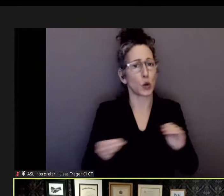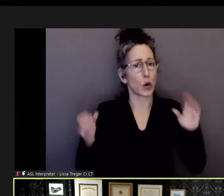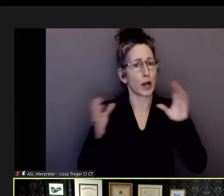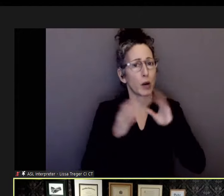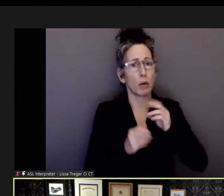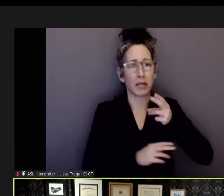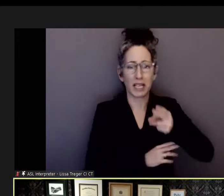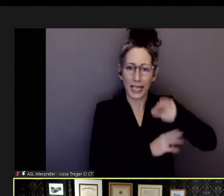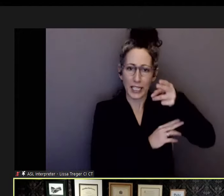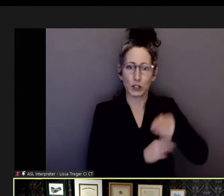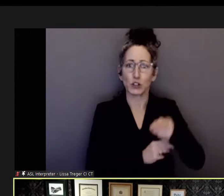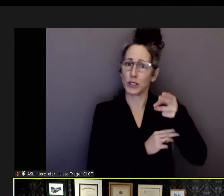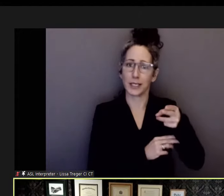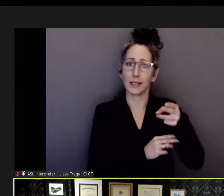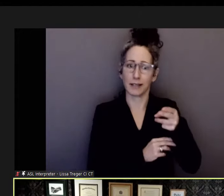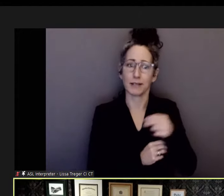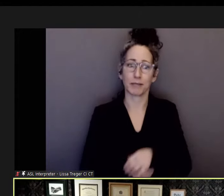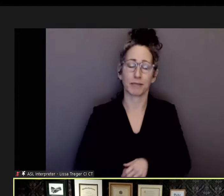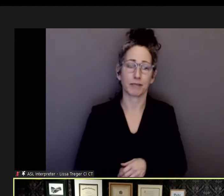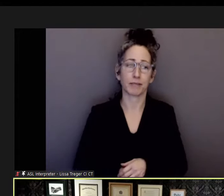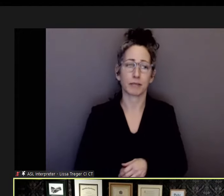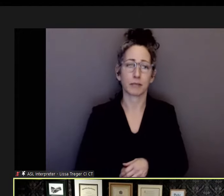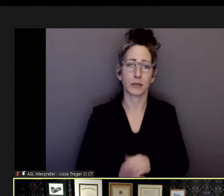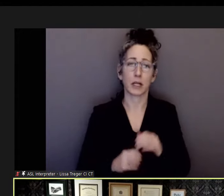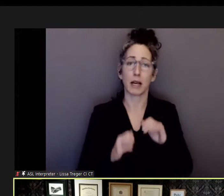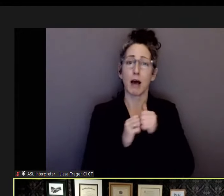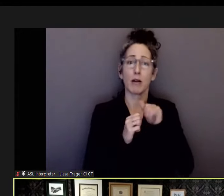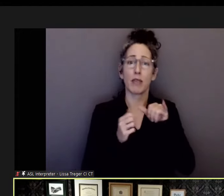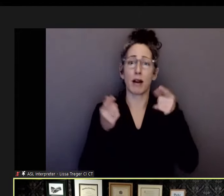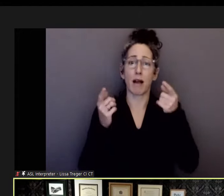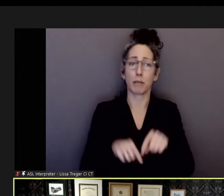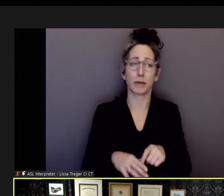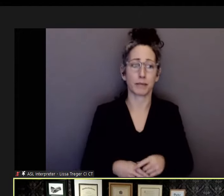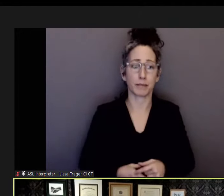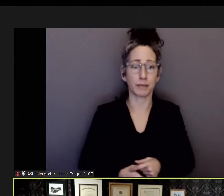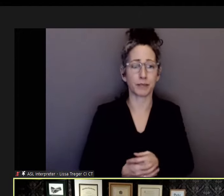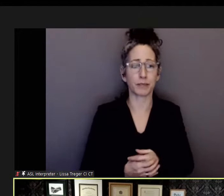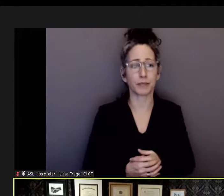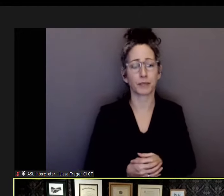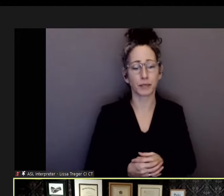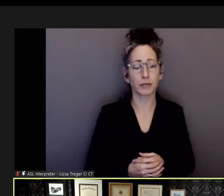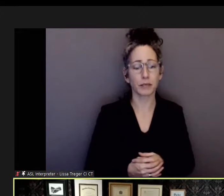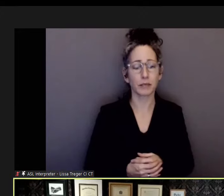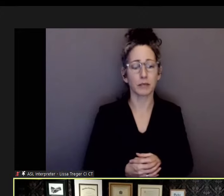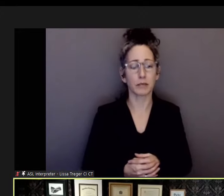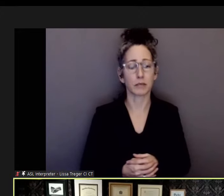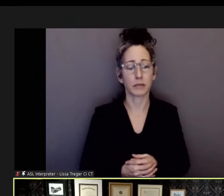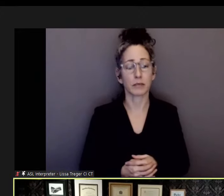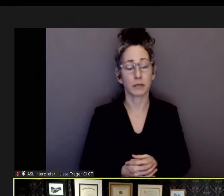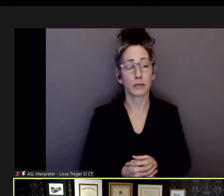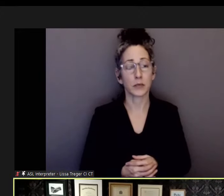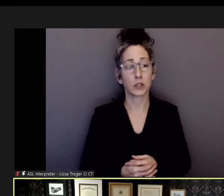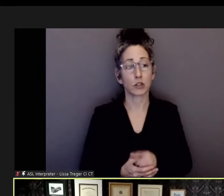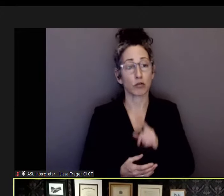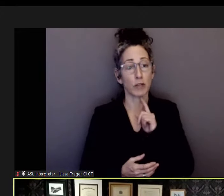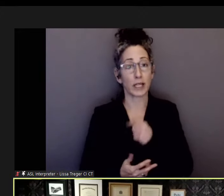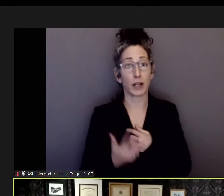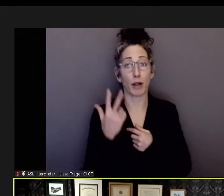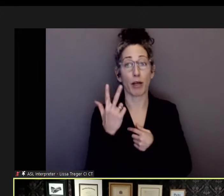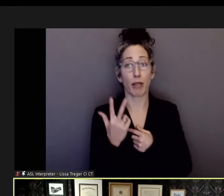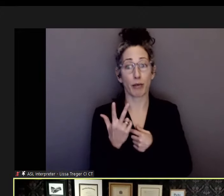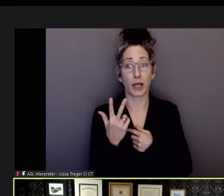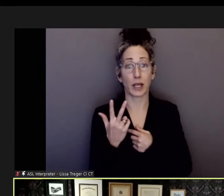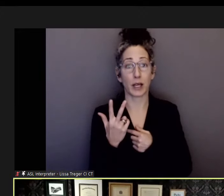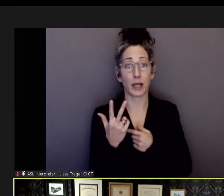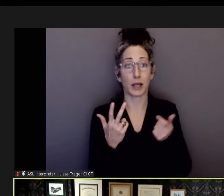times to come. And the question is, how did that happen? How were we able to do that? And there were really three major